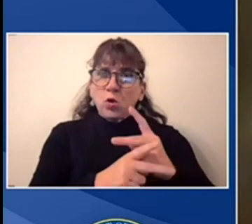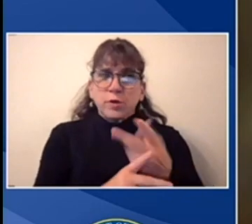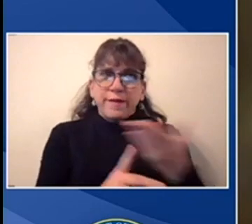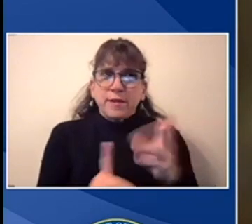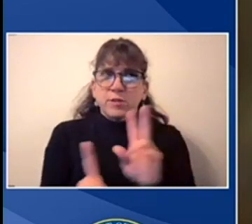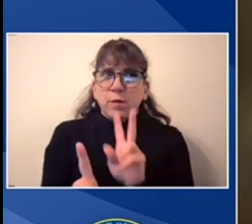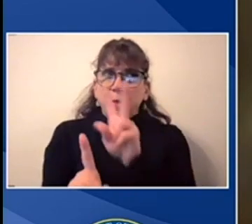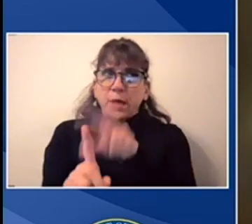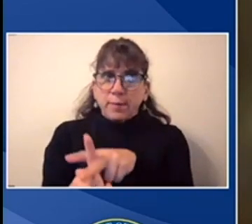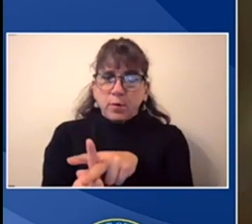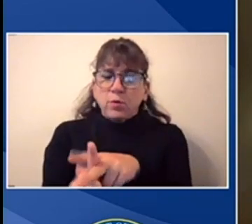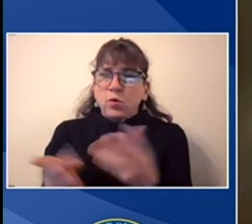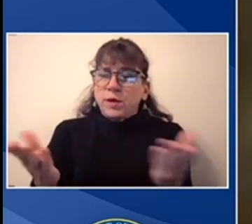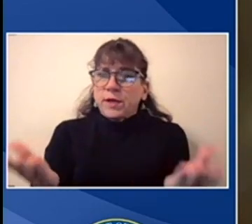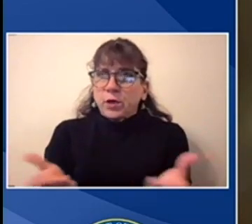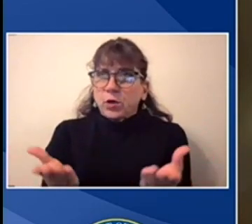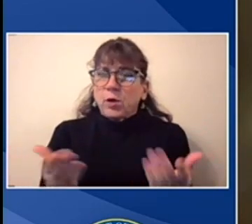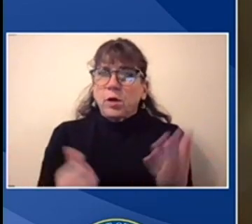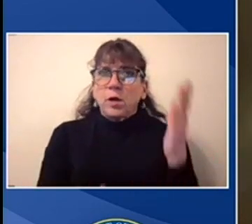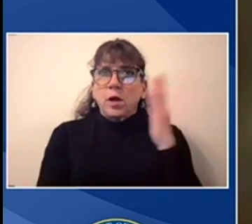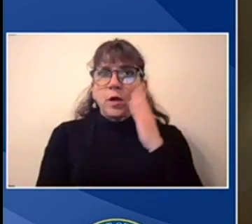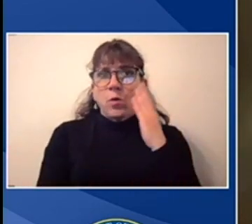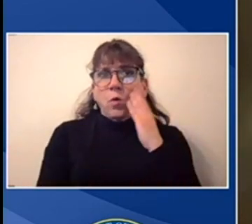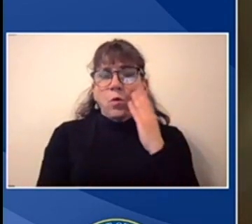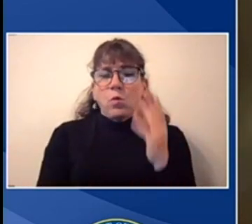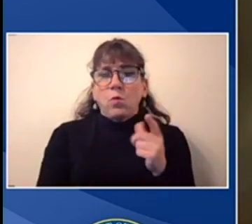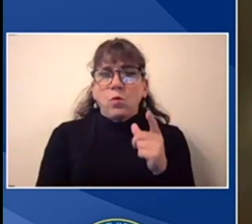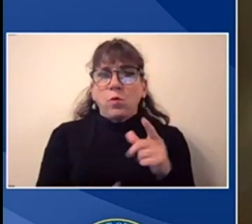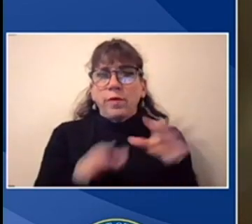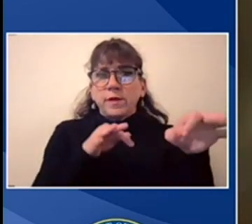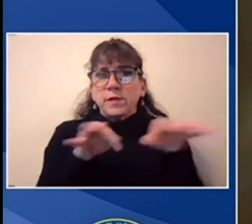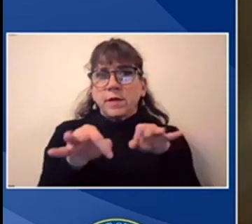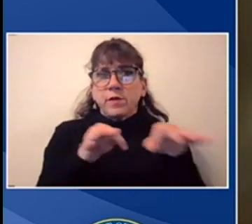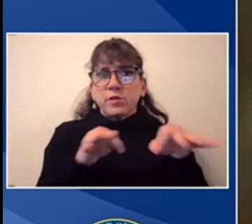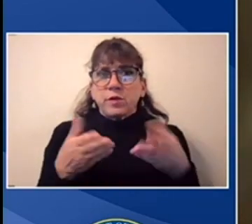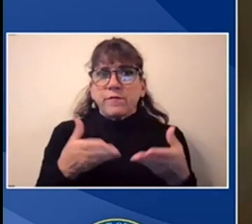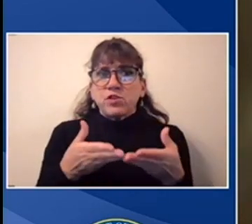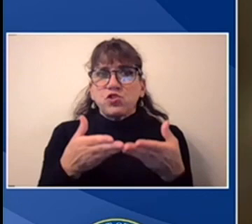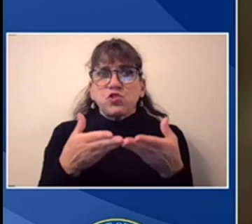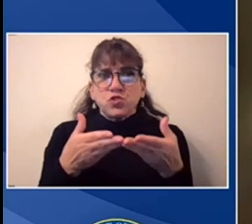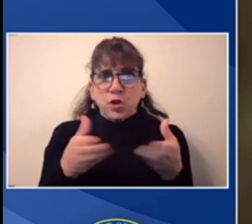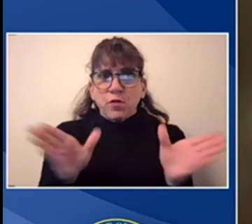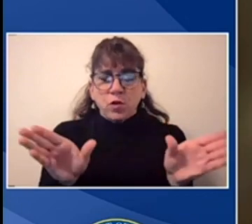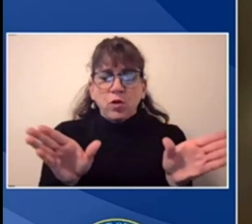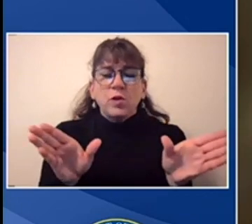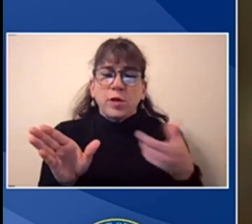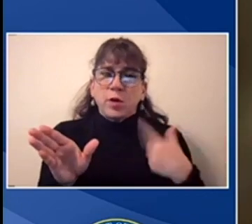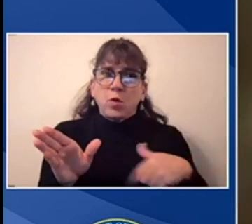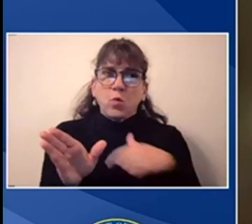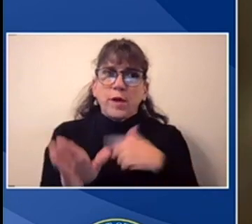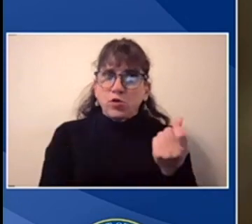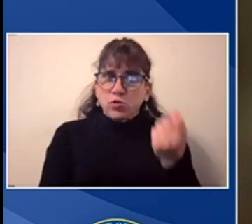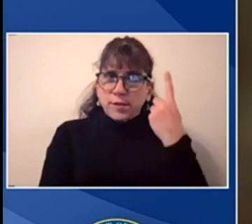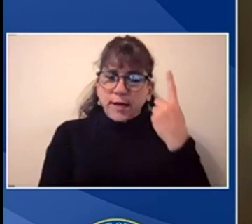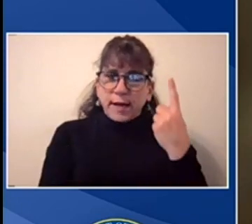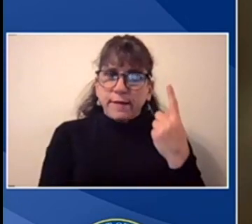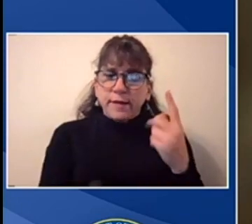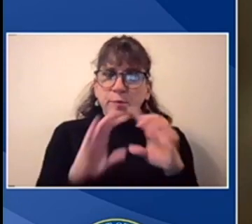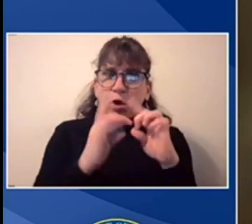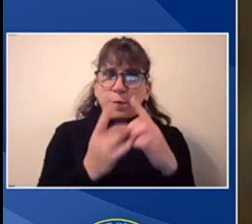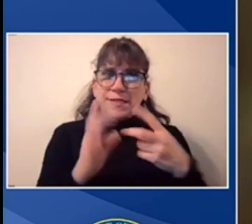here. I know sort of the definition of in general is sort of, we understand the department's intent